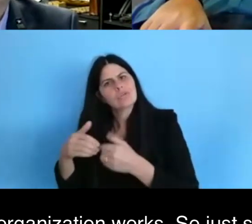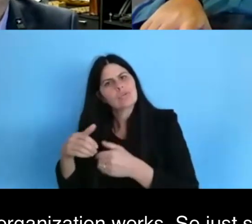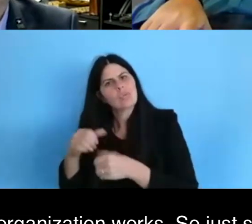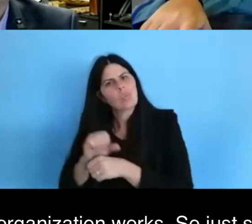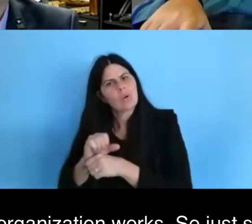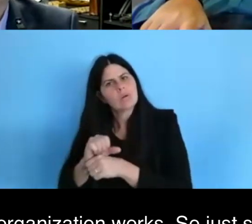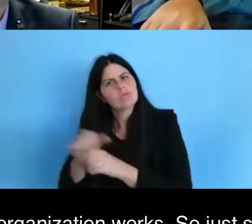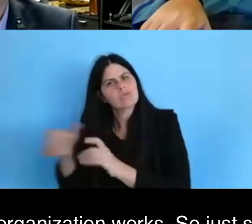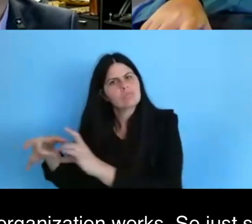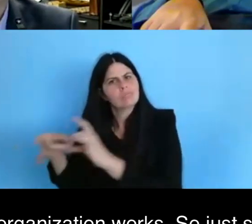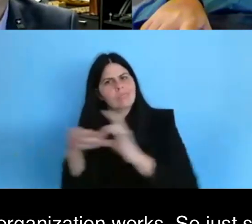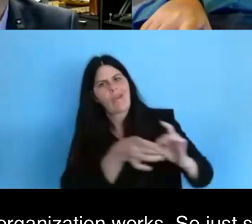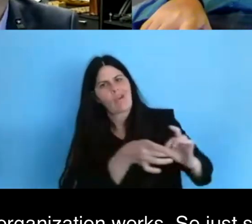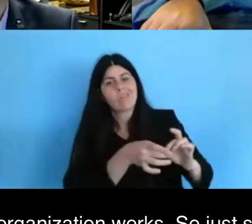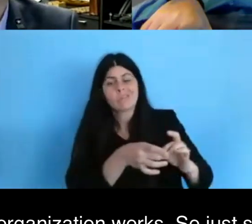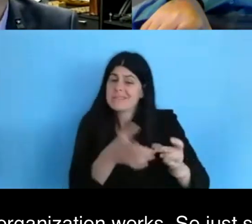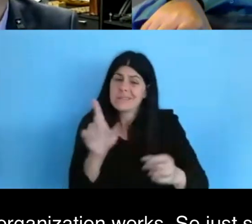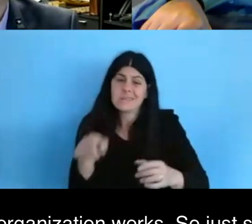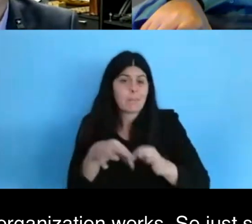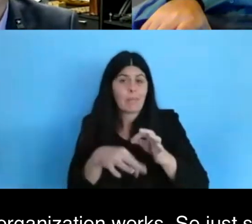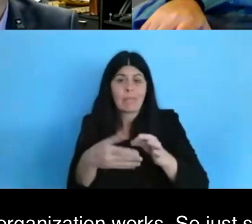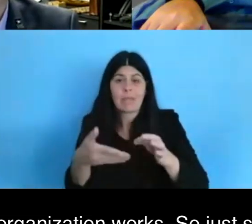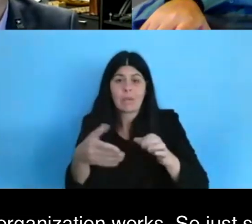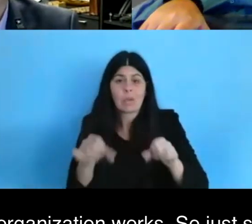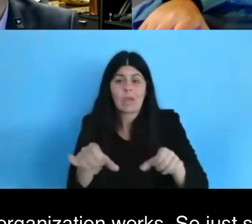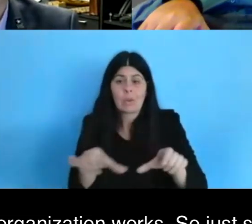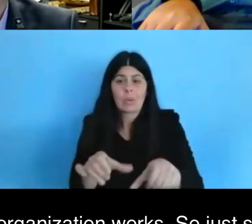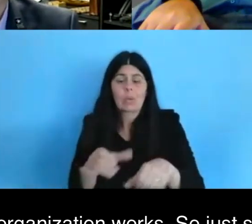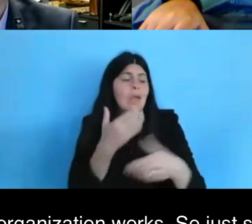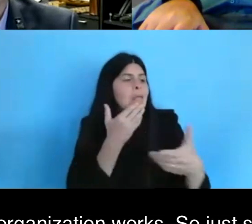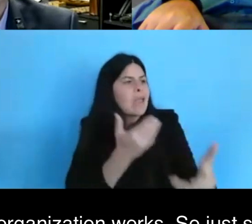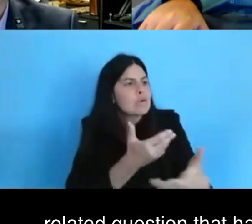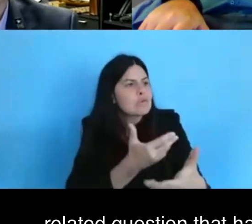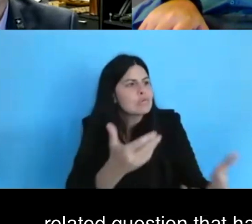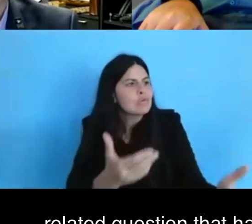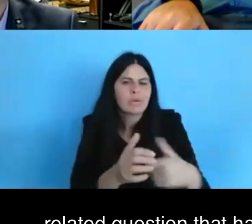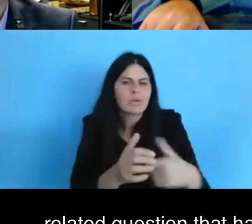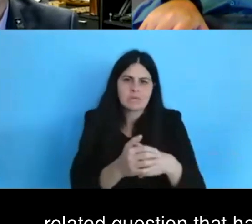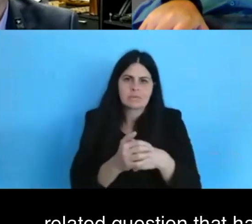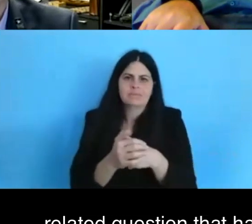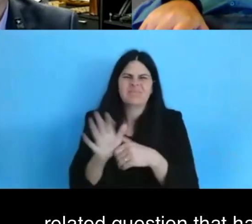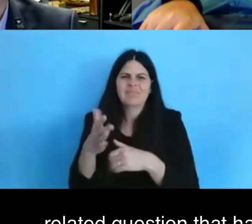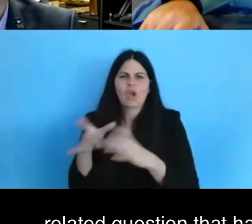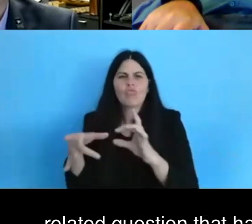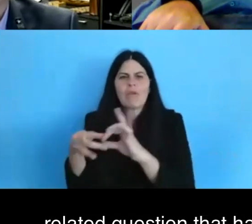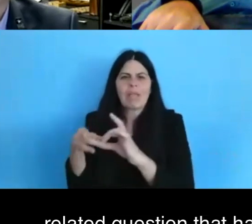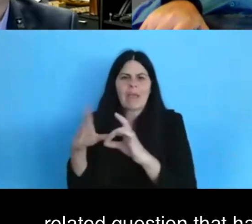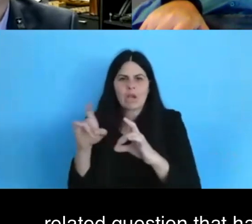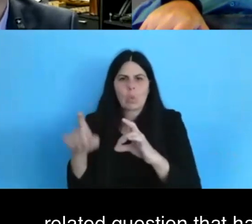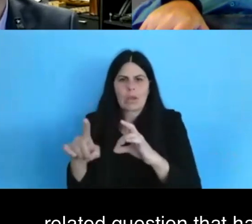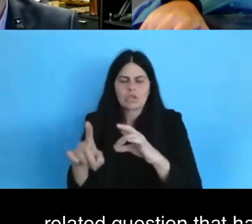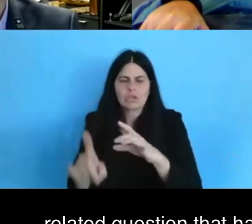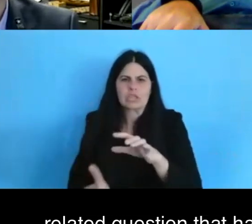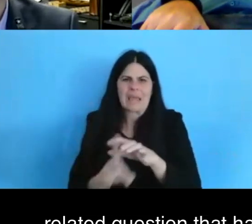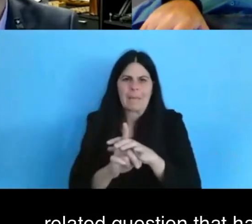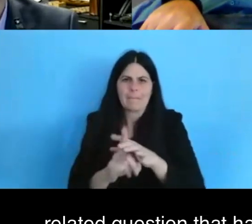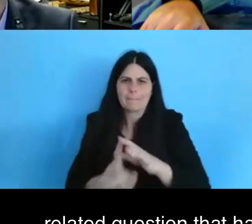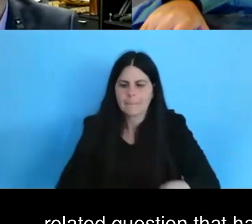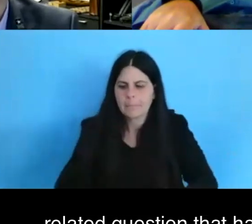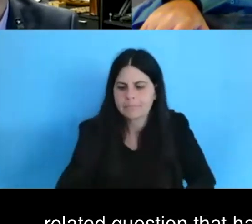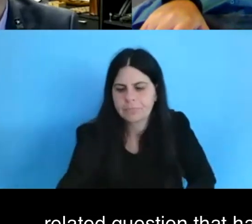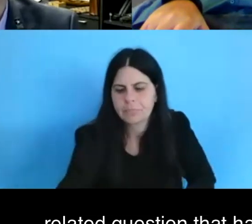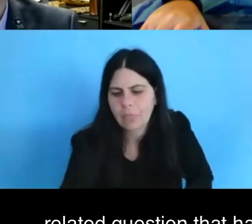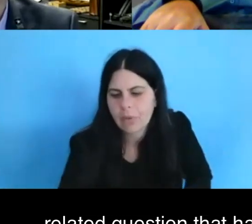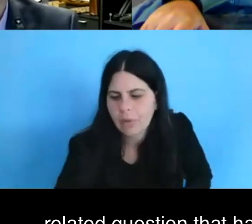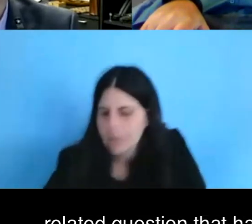do. Thank you so much. We have a related question that has come in through the